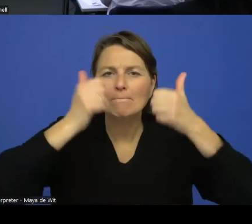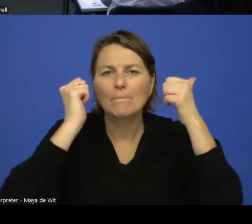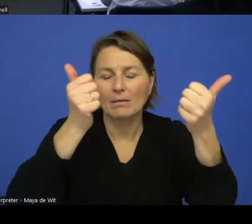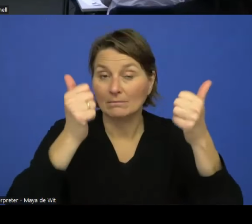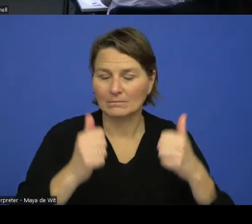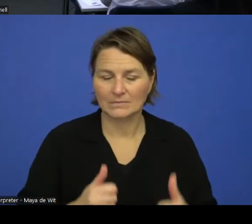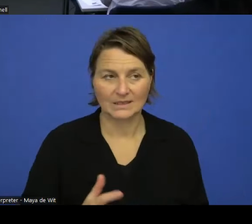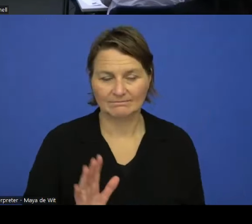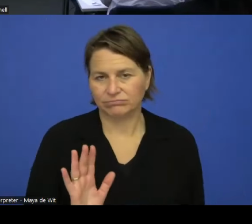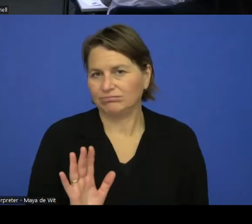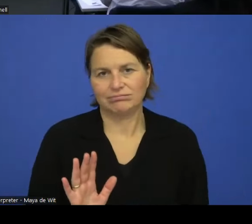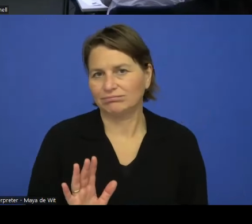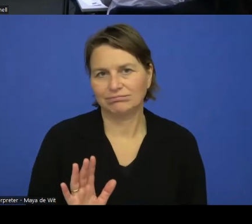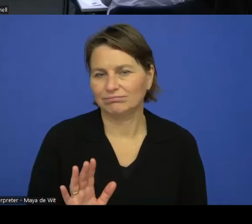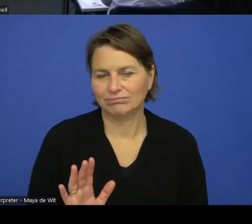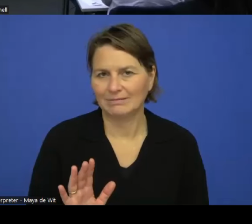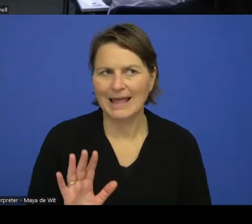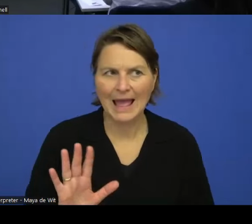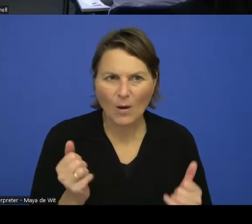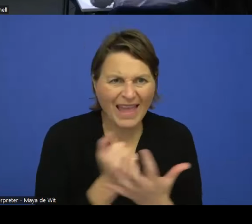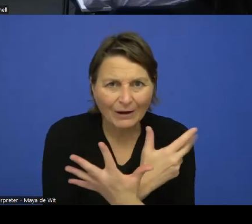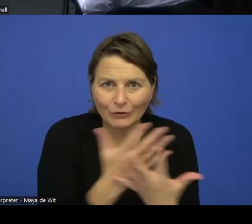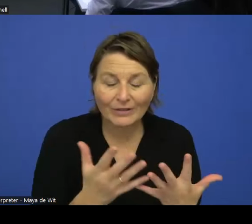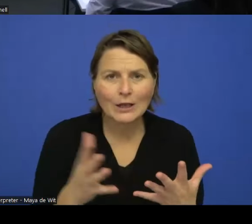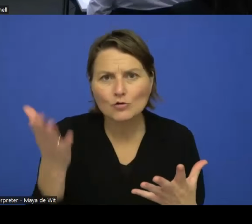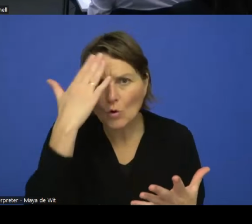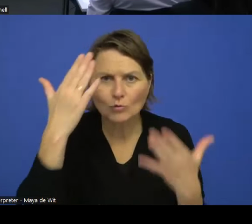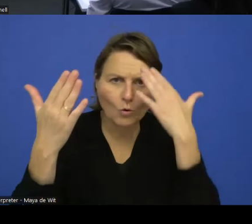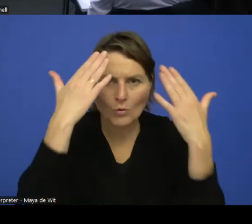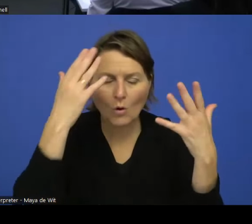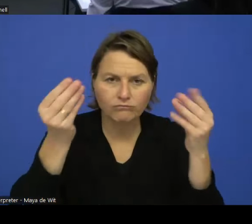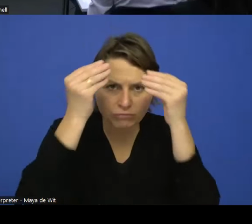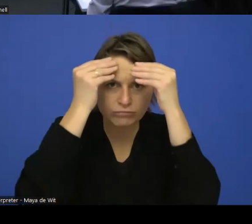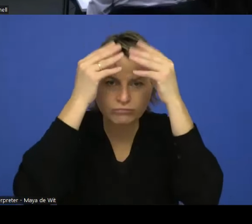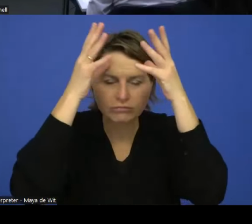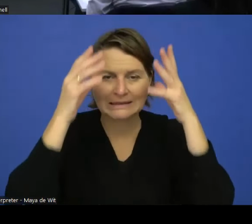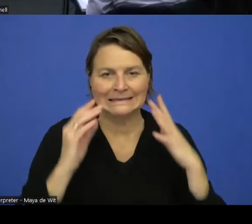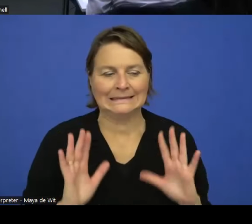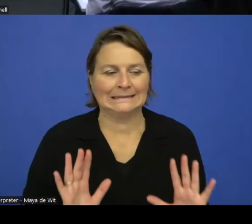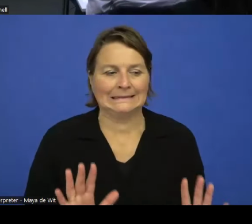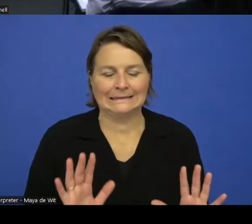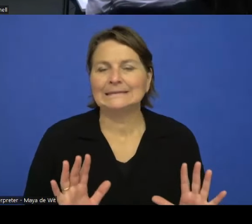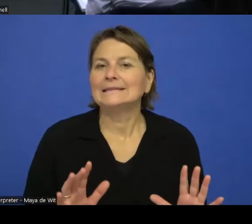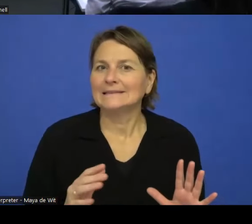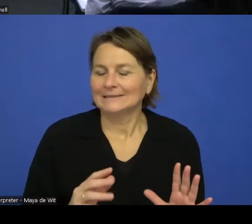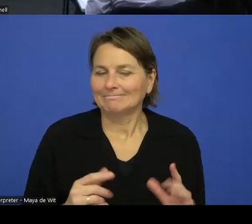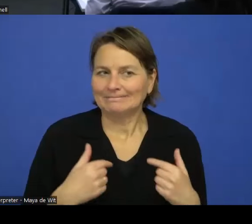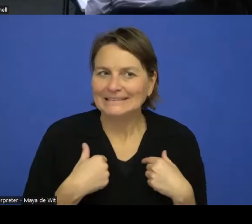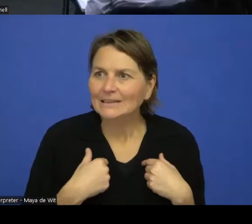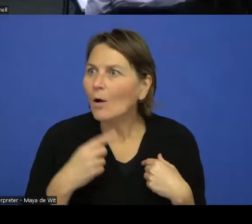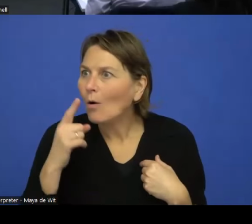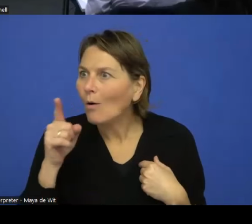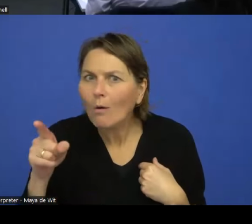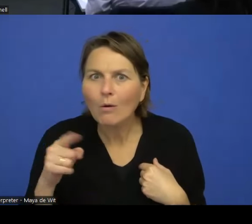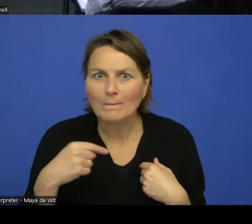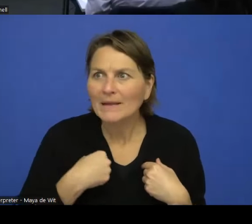it's, yeah, how can you specialize in everything? But it is a danger, and it is one of the things I feel is that, you see so many interesting, oh yes, I'd